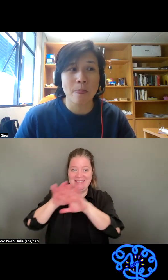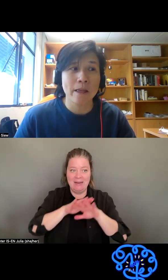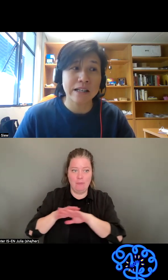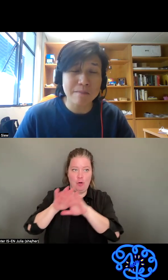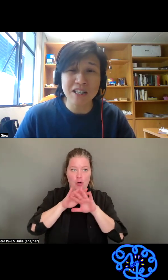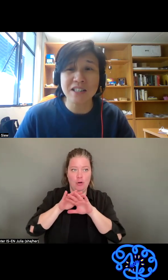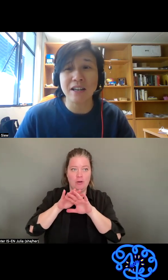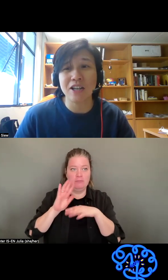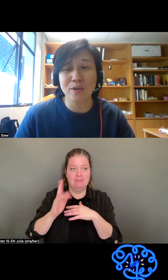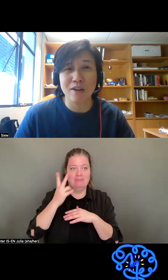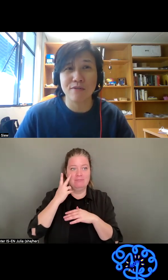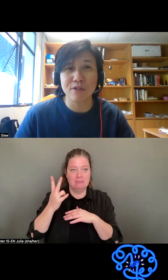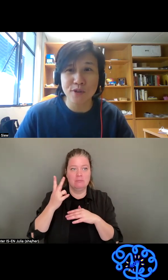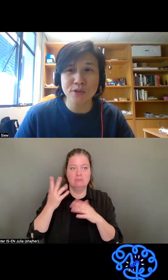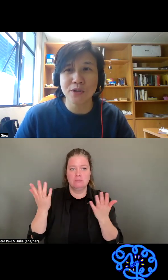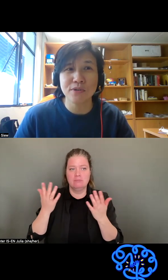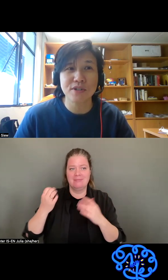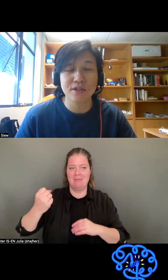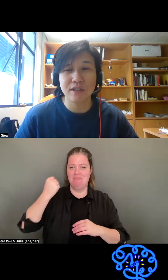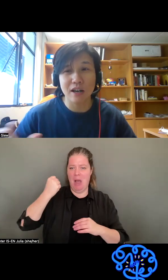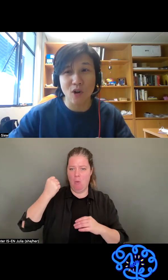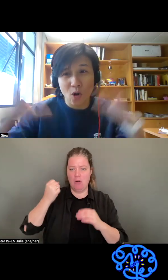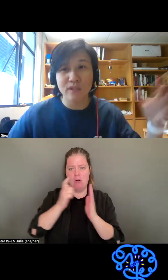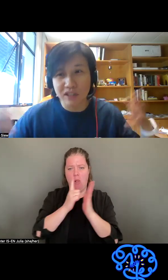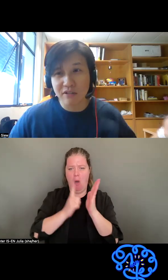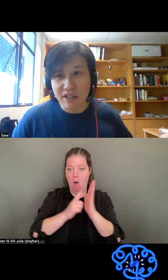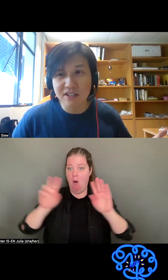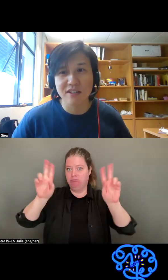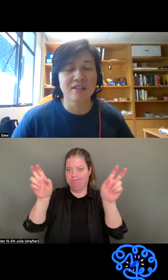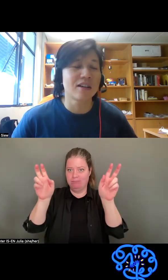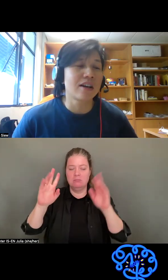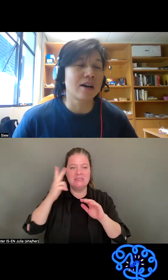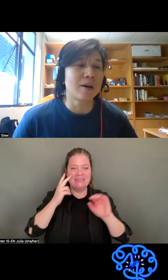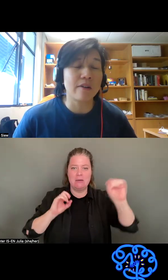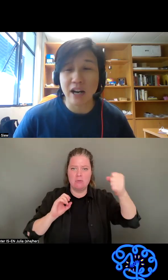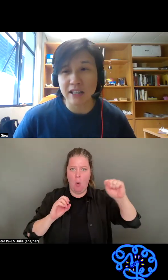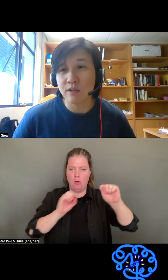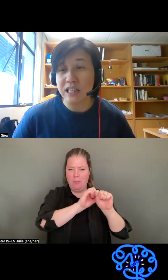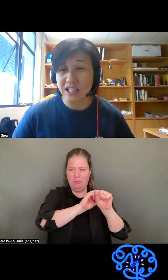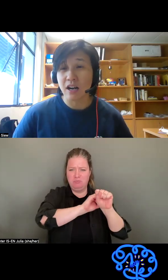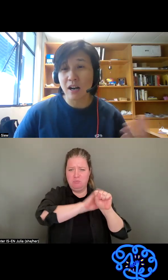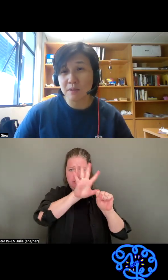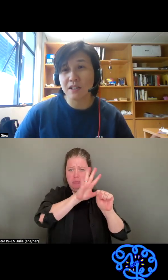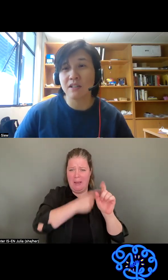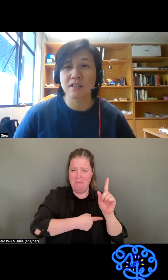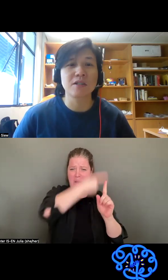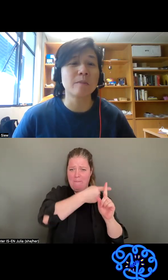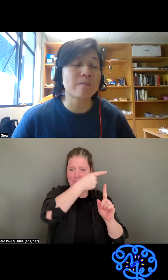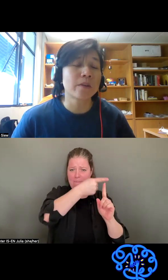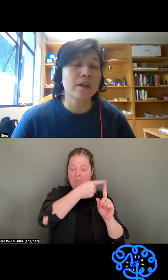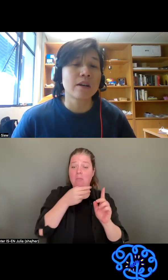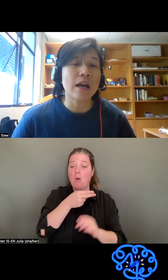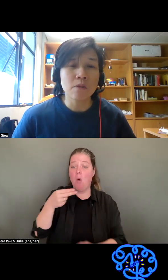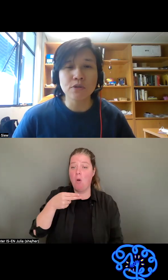distribution. And that means that you have a few nodes that have all of the degrees, very high degree. These are hubs in the